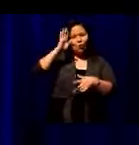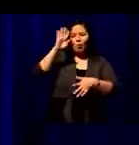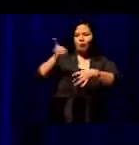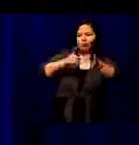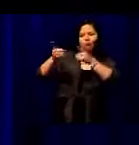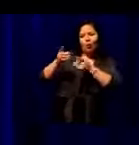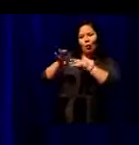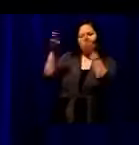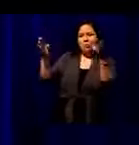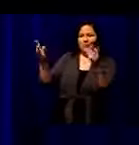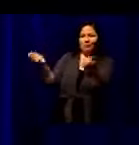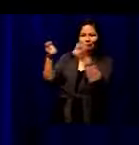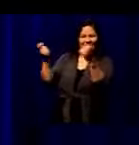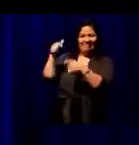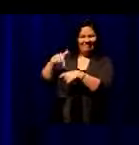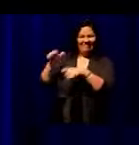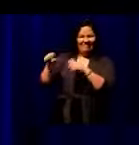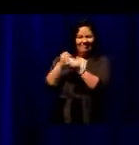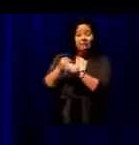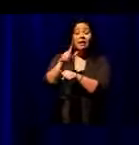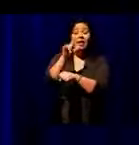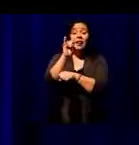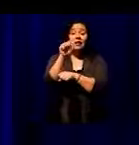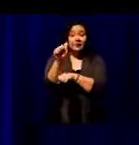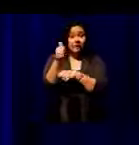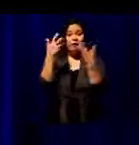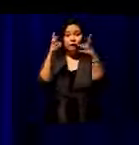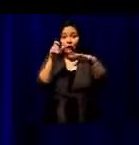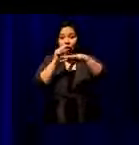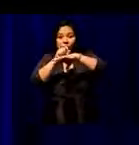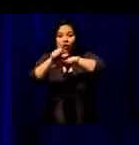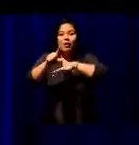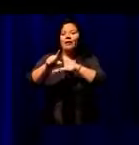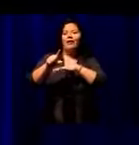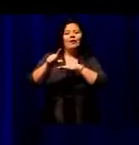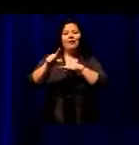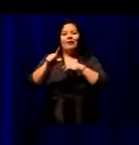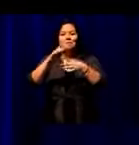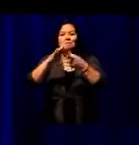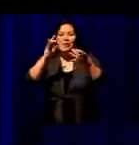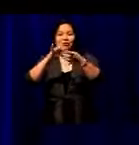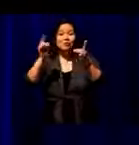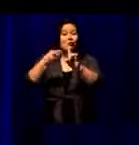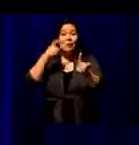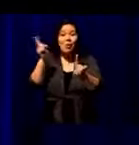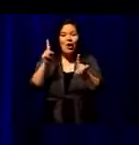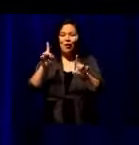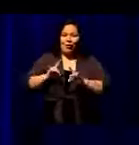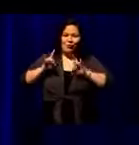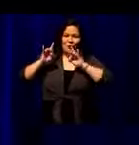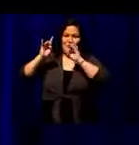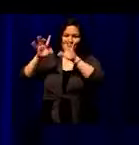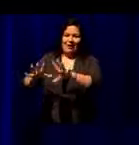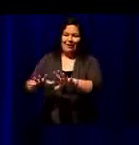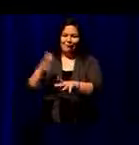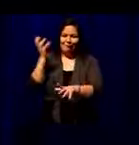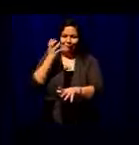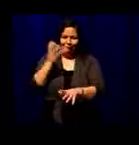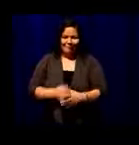year. Lisa has sent you a message all the way from Australia.